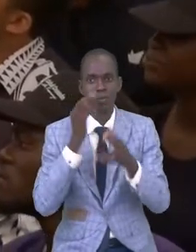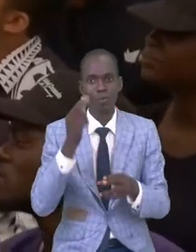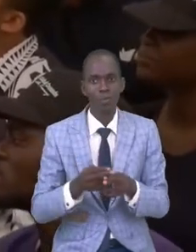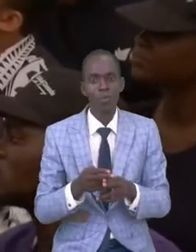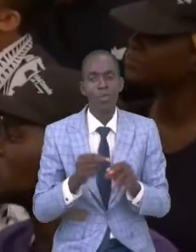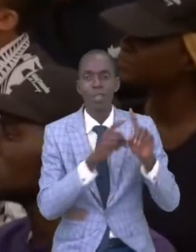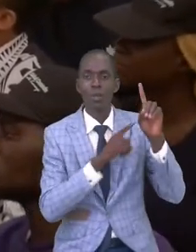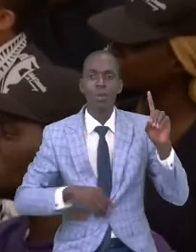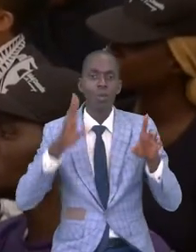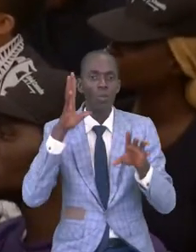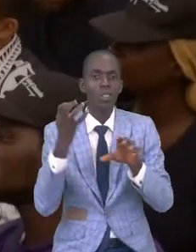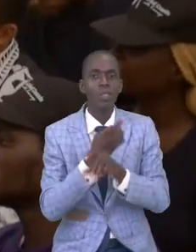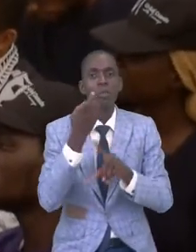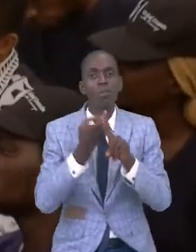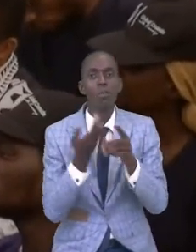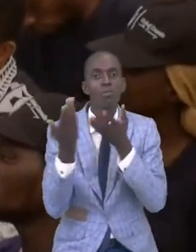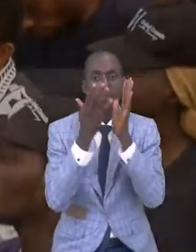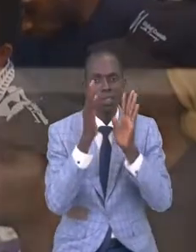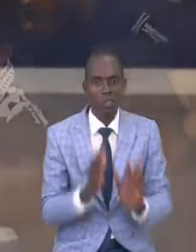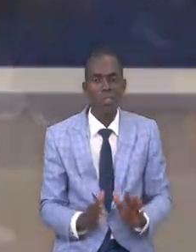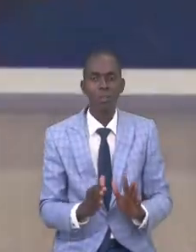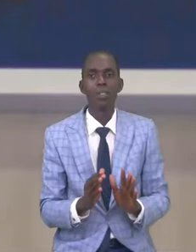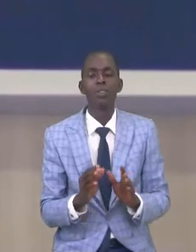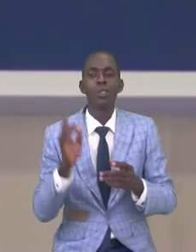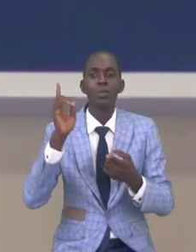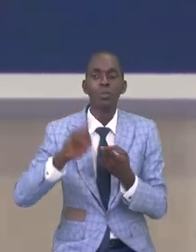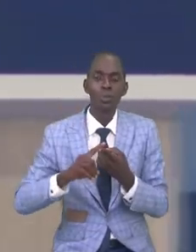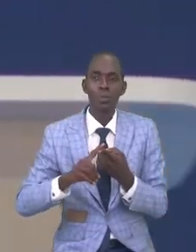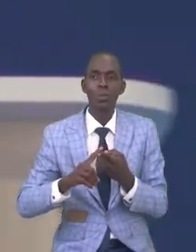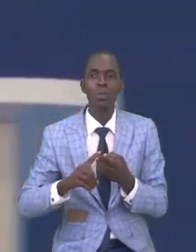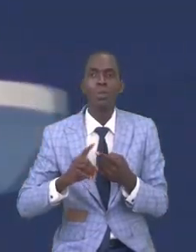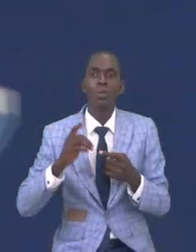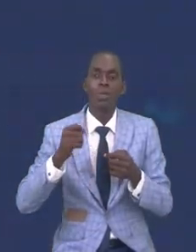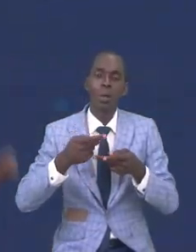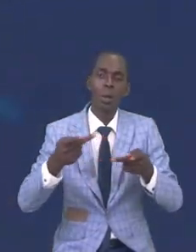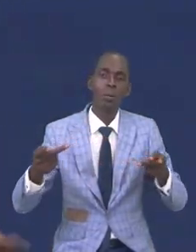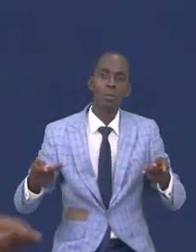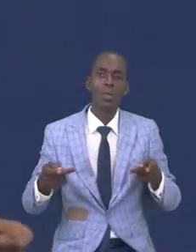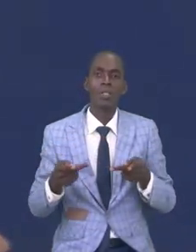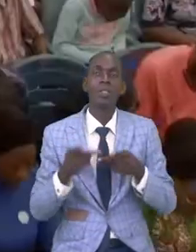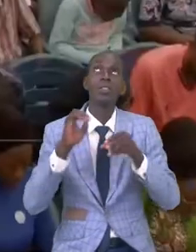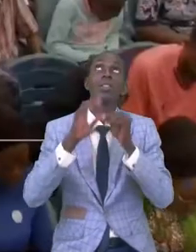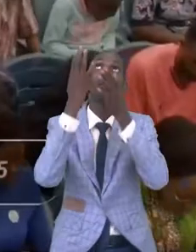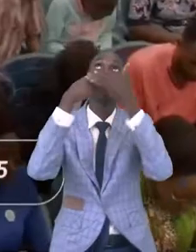from servanthood and take you to habitation in